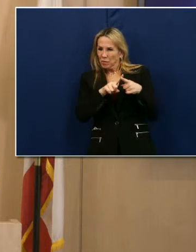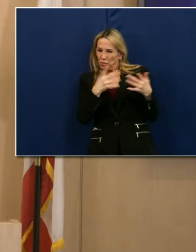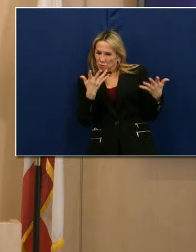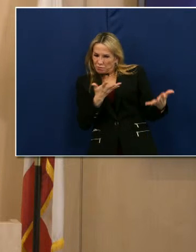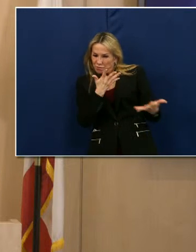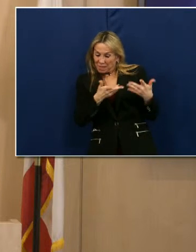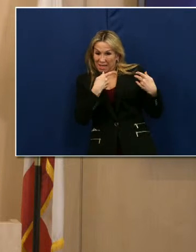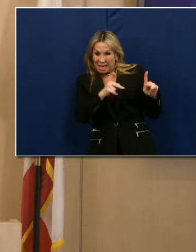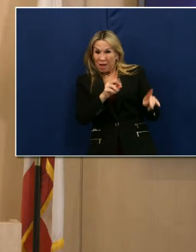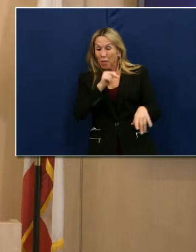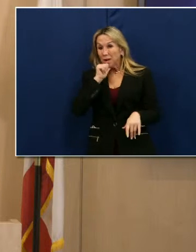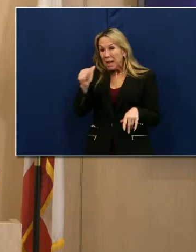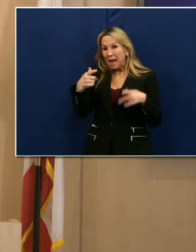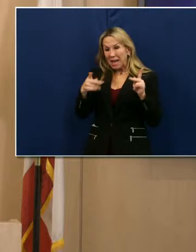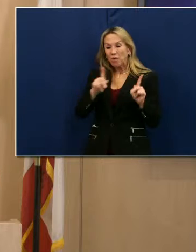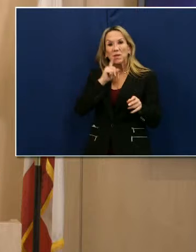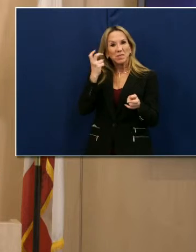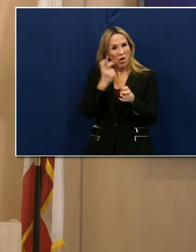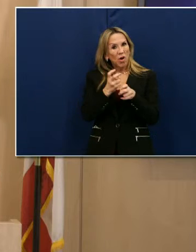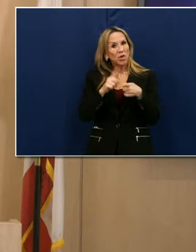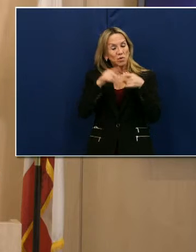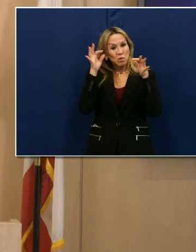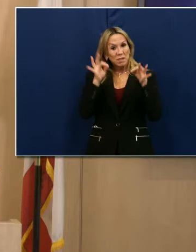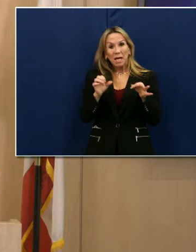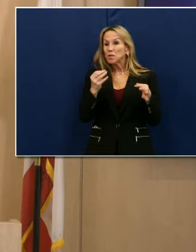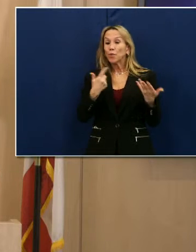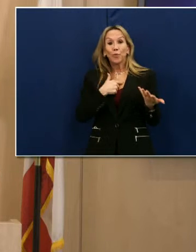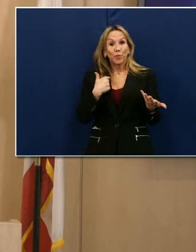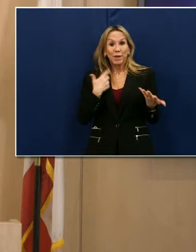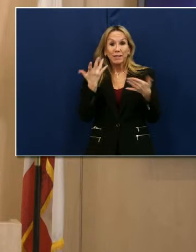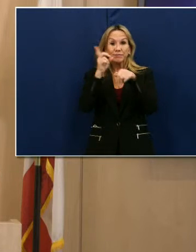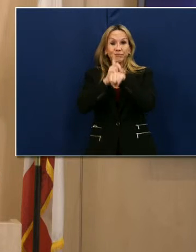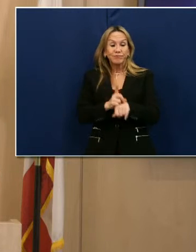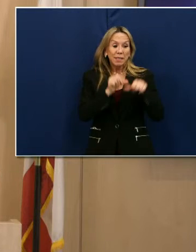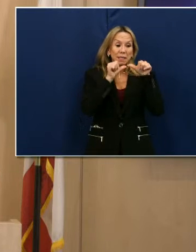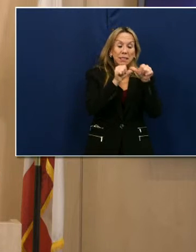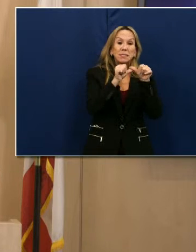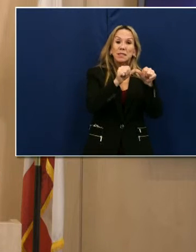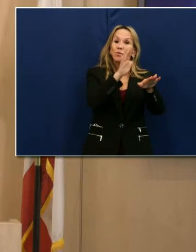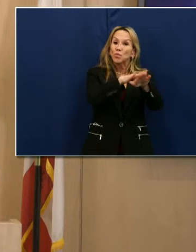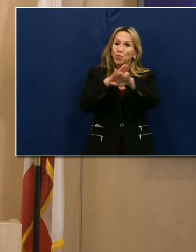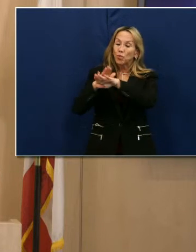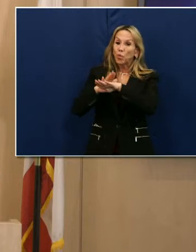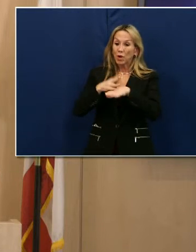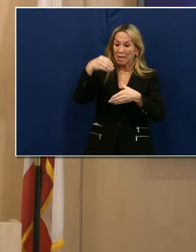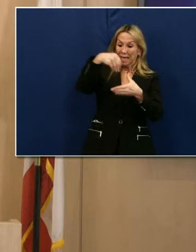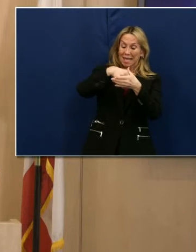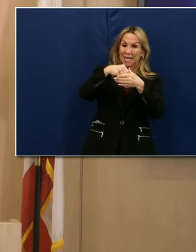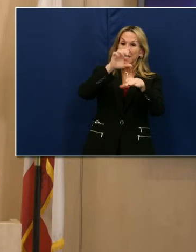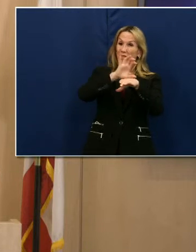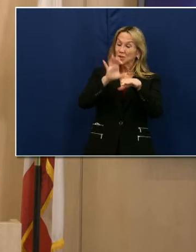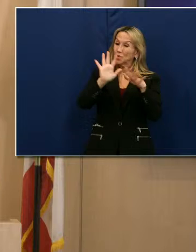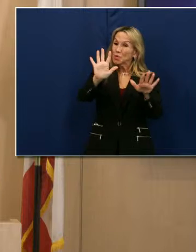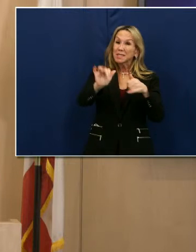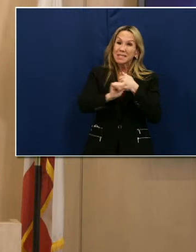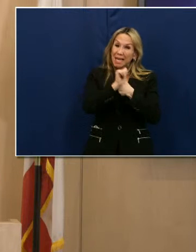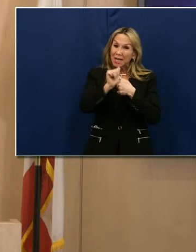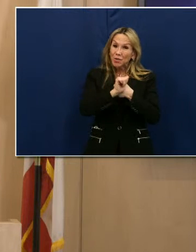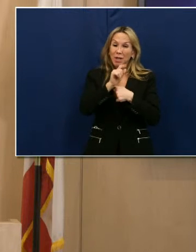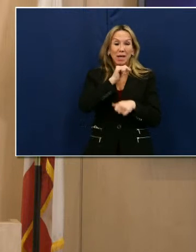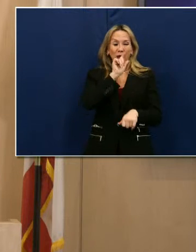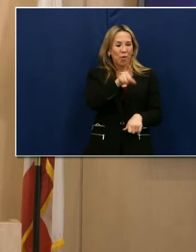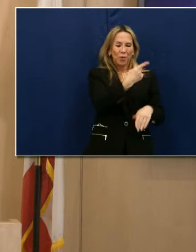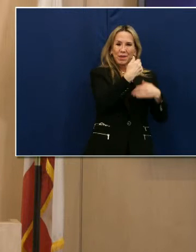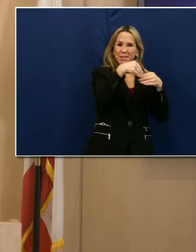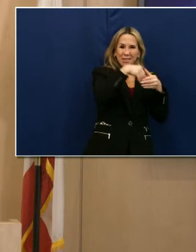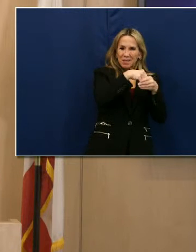balancing act. And so we continue to warn the public about the dangers of indoor religious services, or frankly, indoor